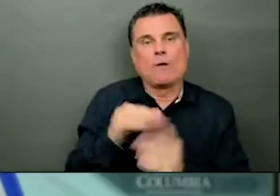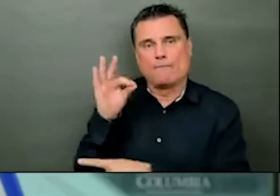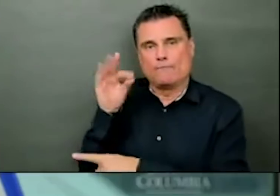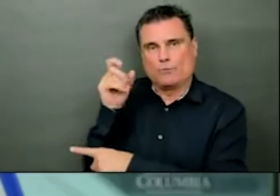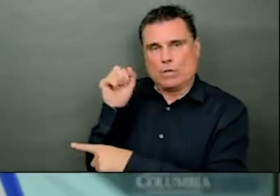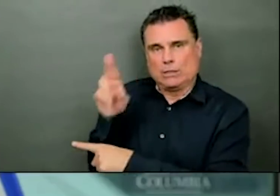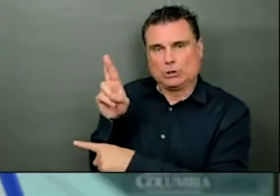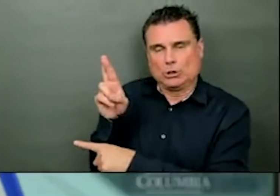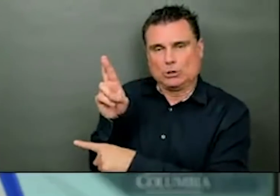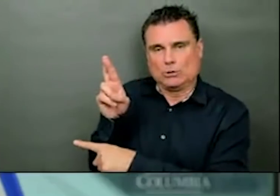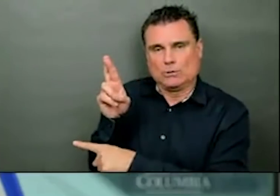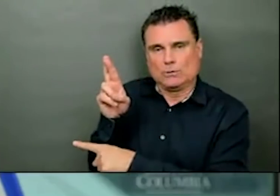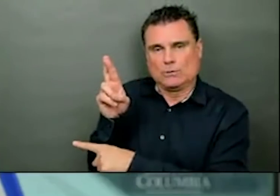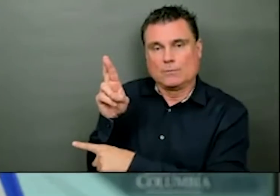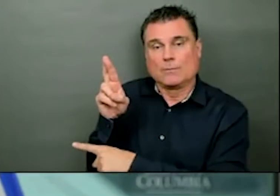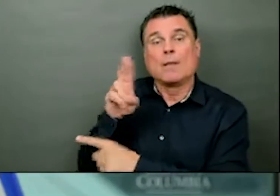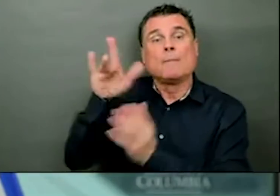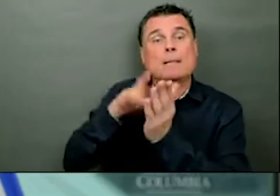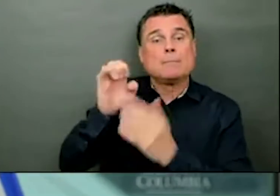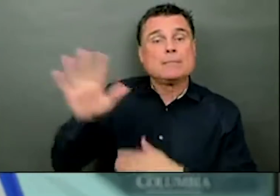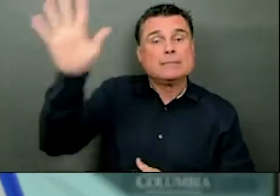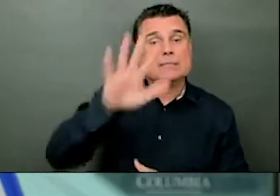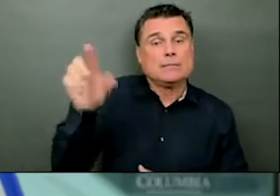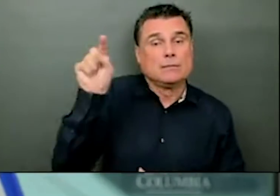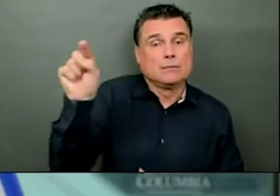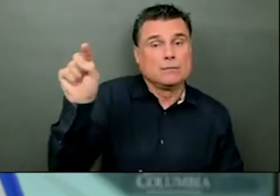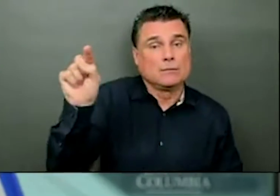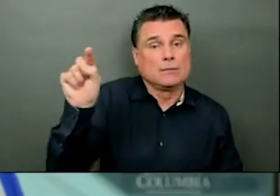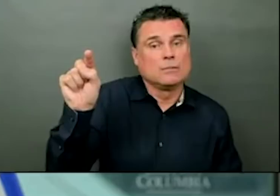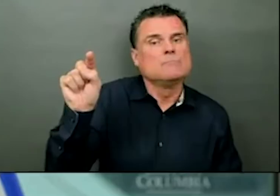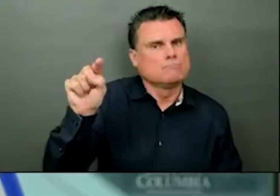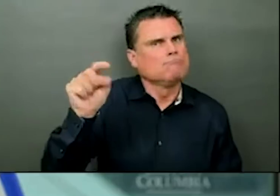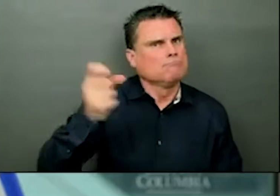45,136 in Interior Health, 14,012 in Northern Health,